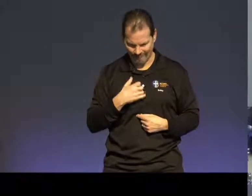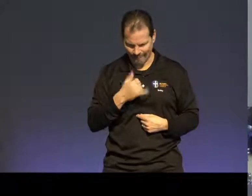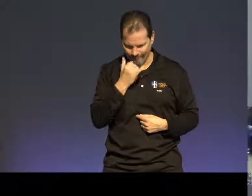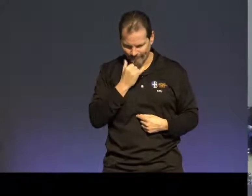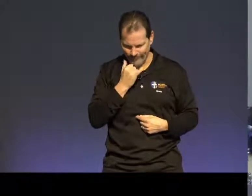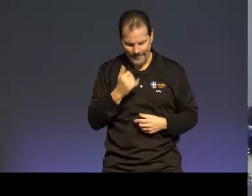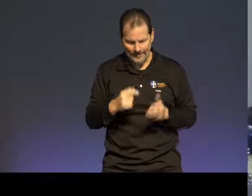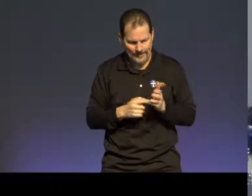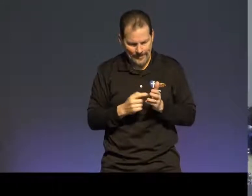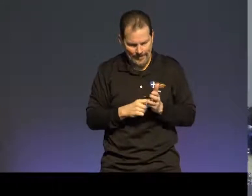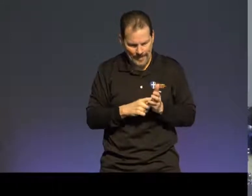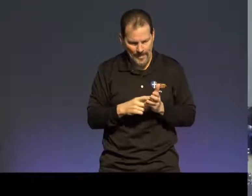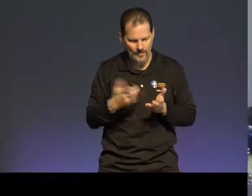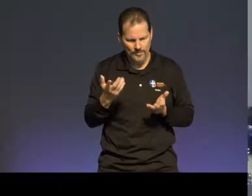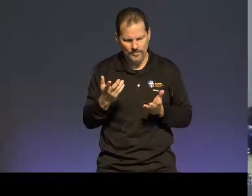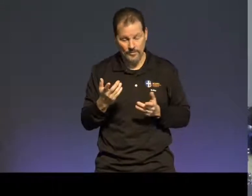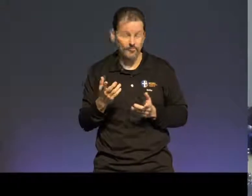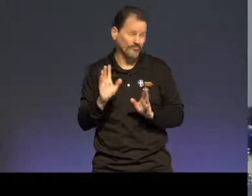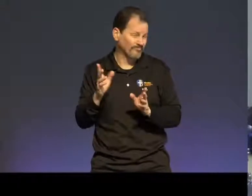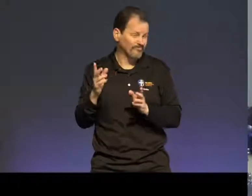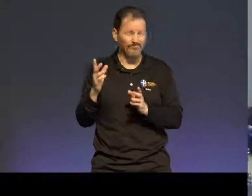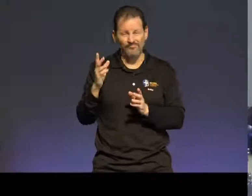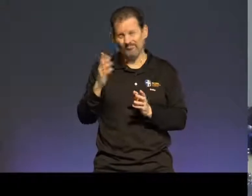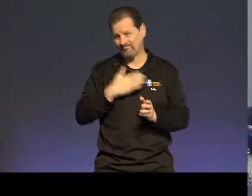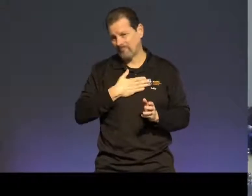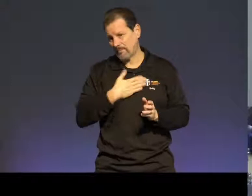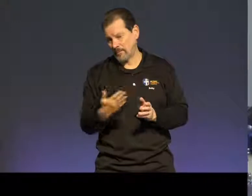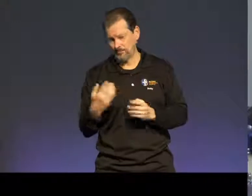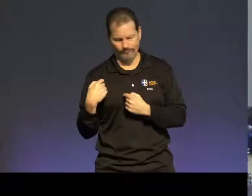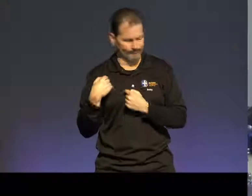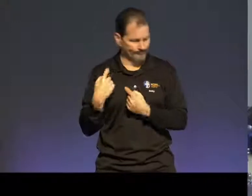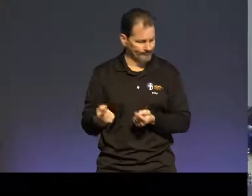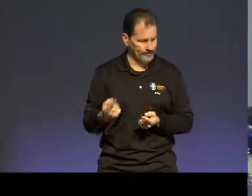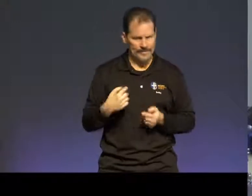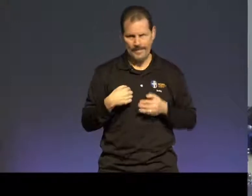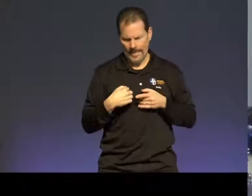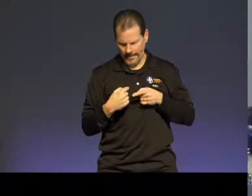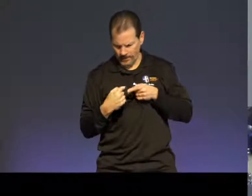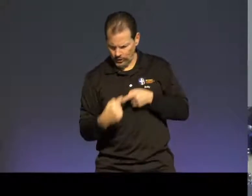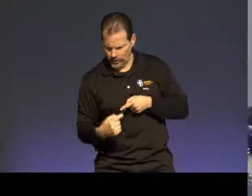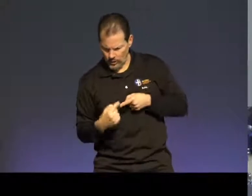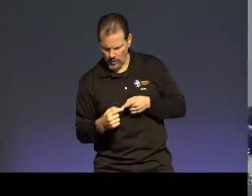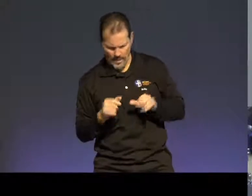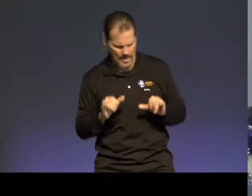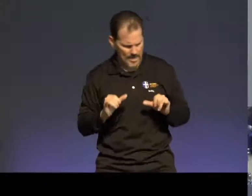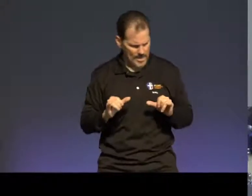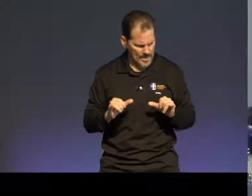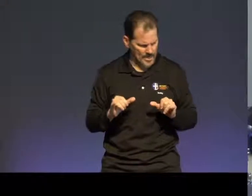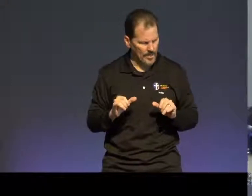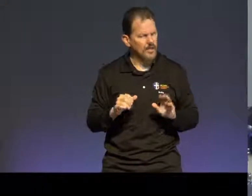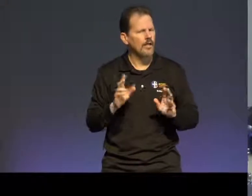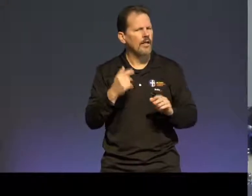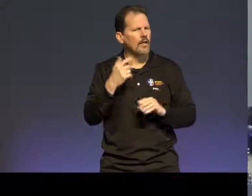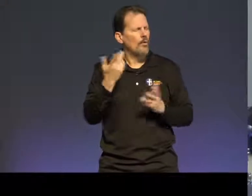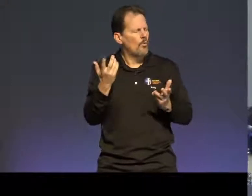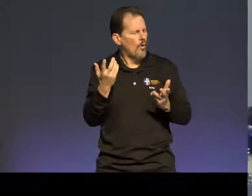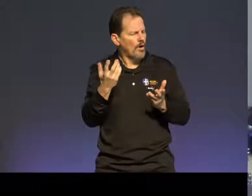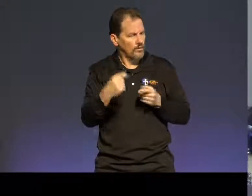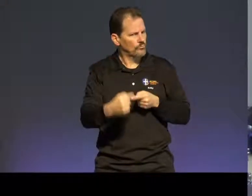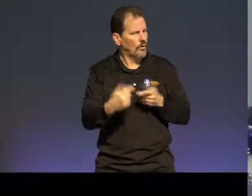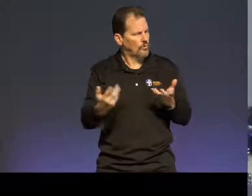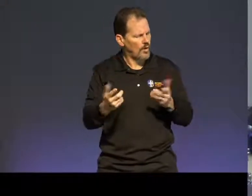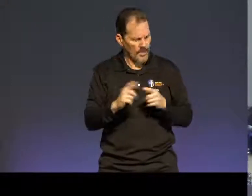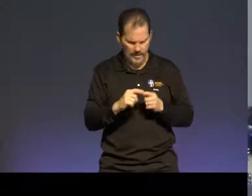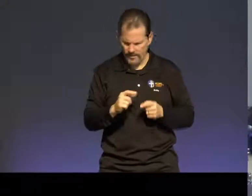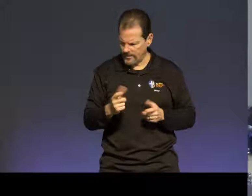myself wrestling lately, a lot lately, with the concept in my mind of, Nate, who are you?